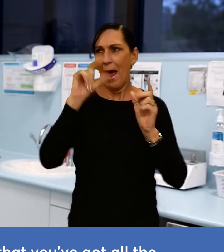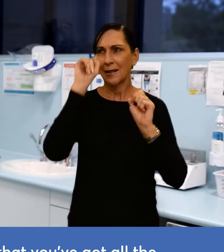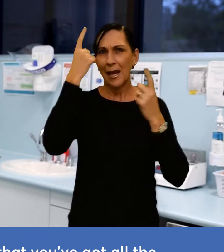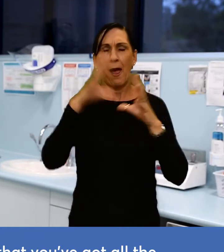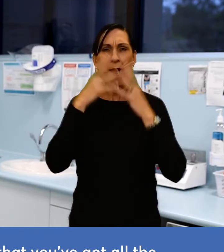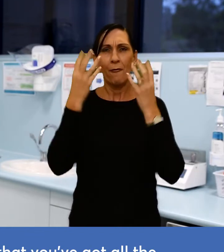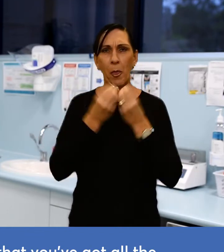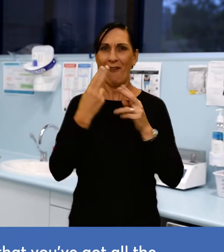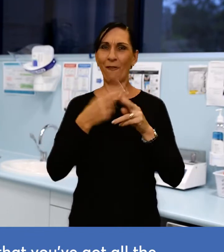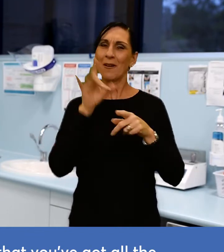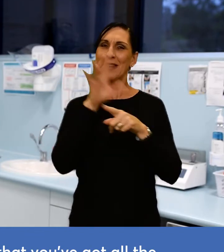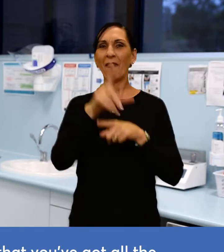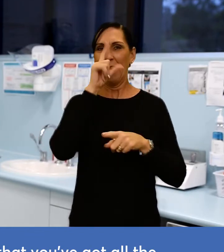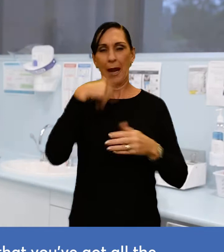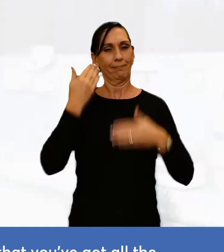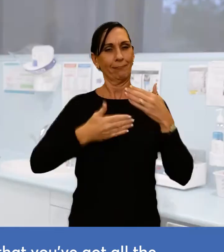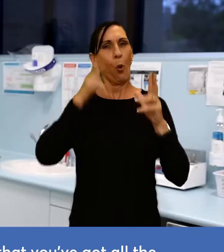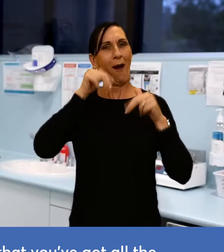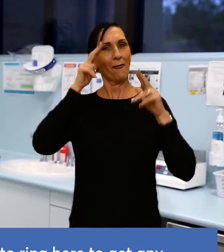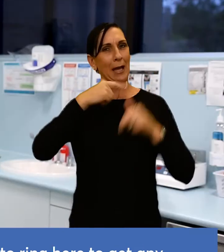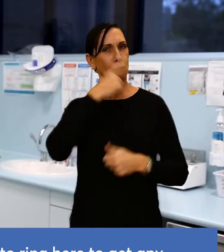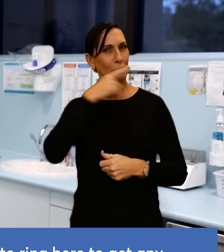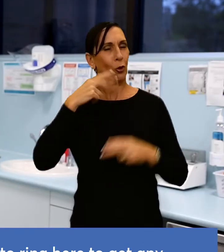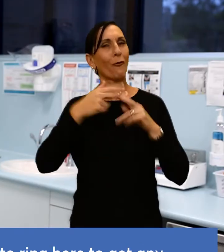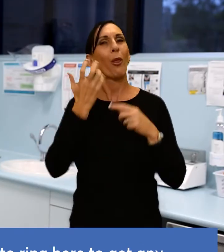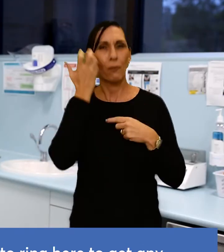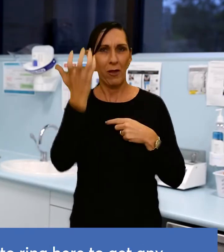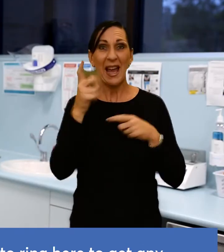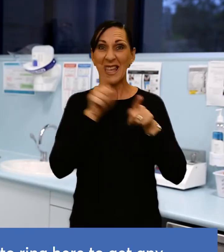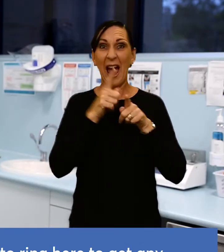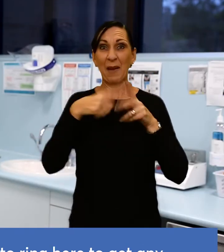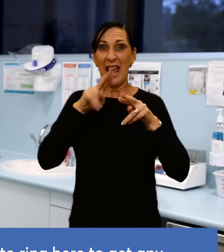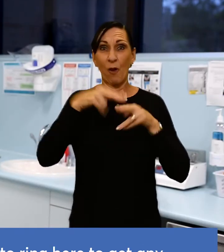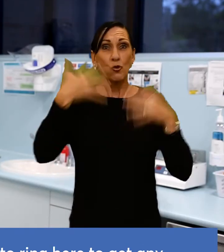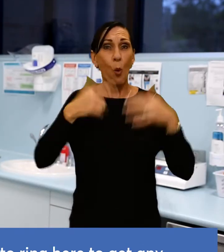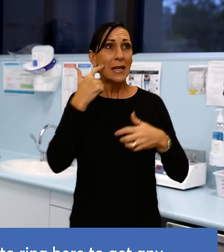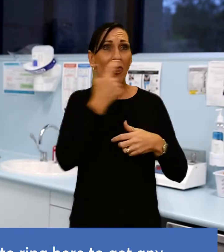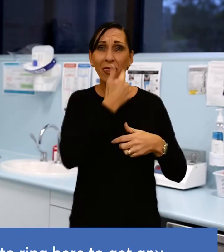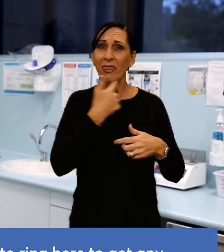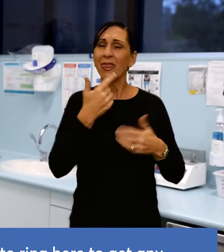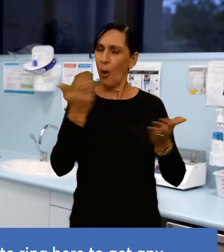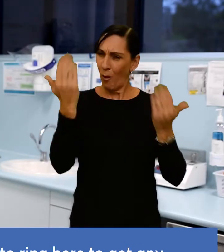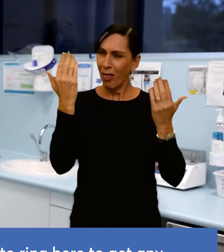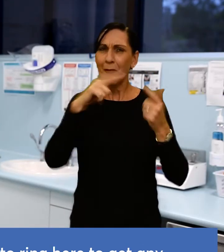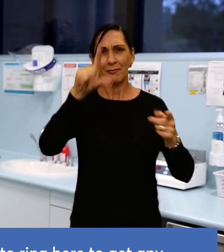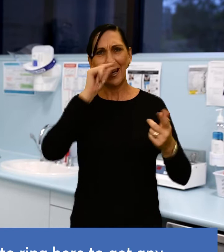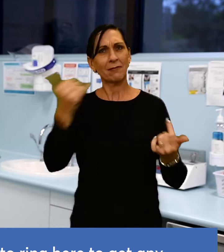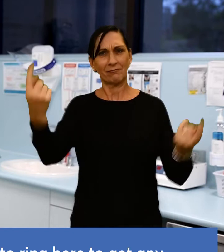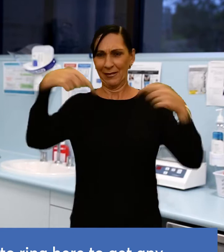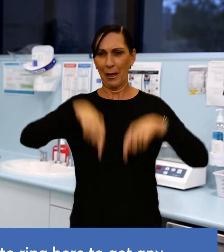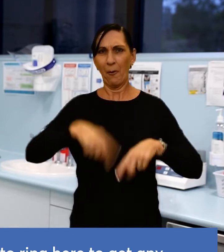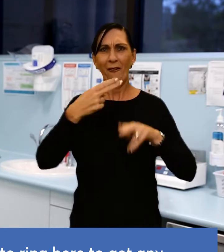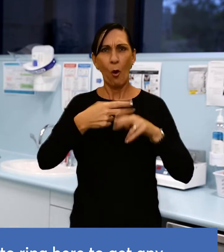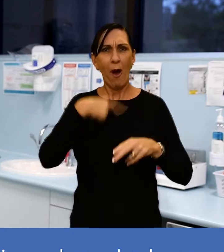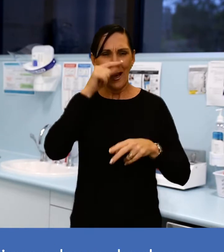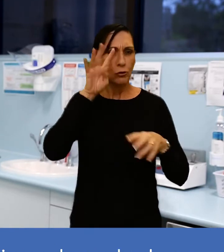and correct advice that you need. And certainly for all toothaches as well, they're most welcome to ring here to get